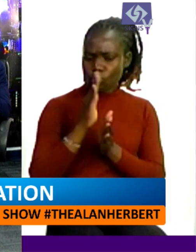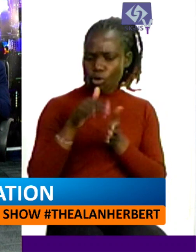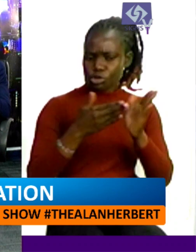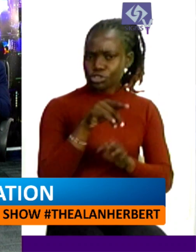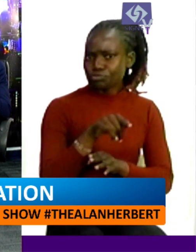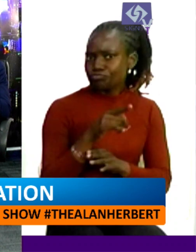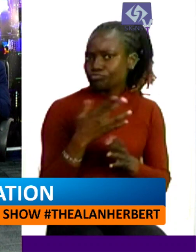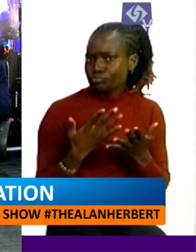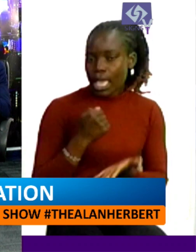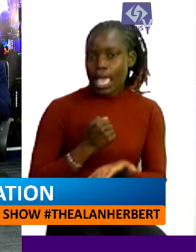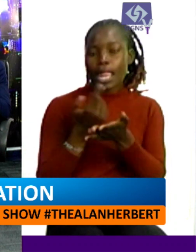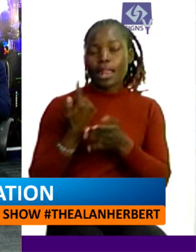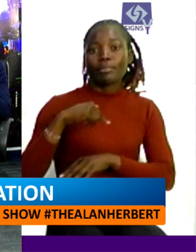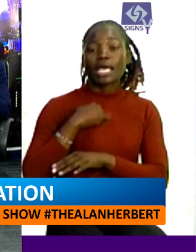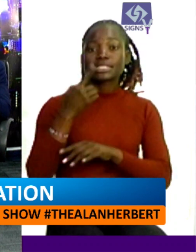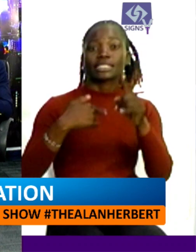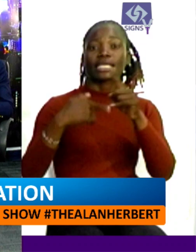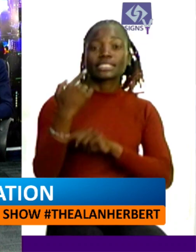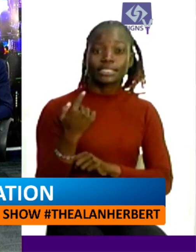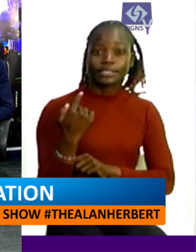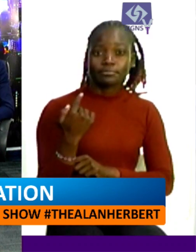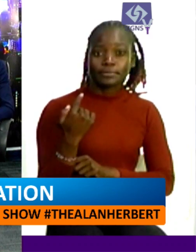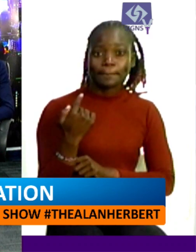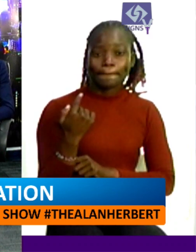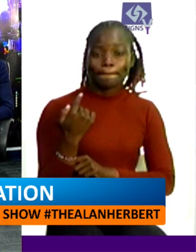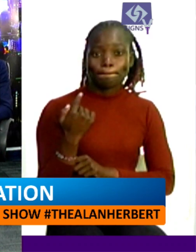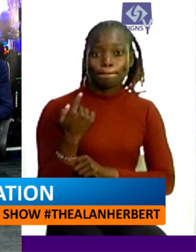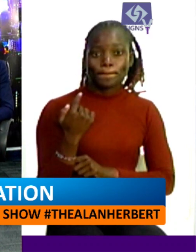opportunity that actually help us in the success of the